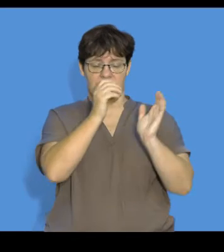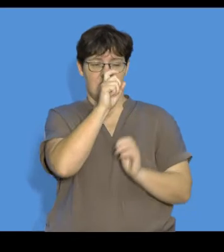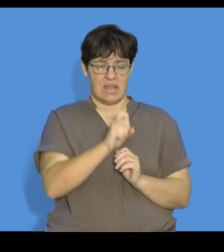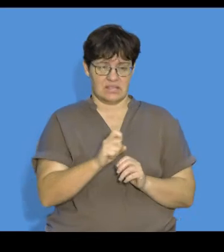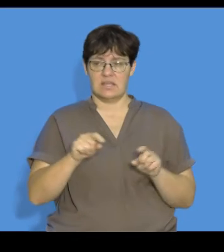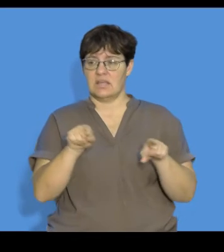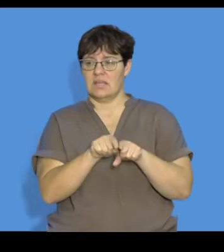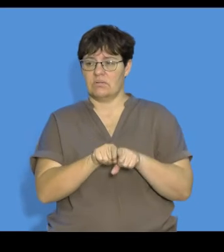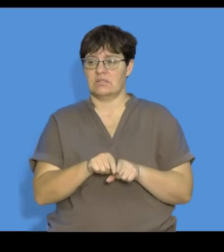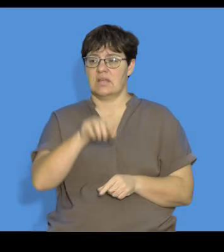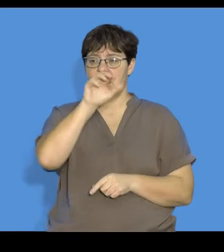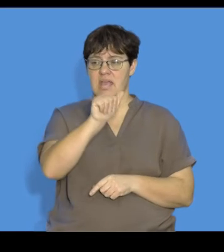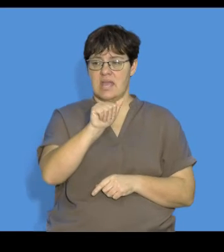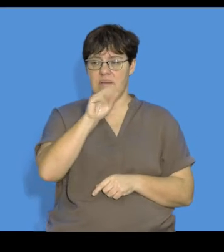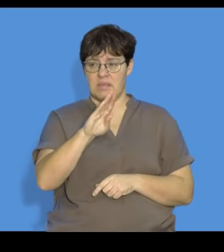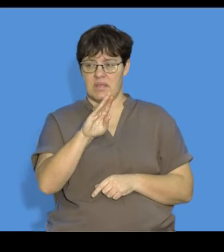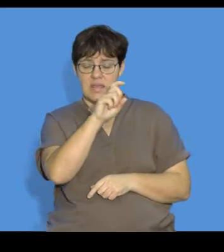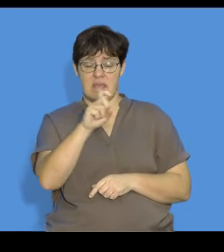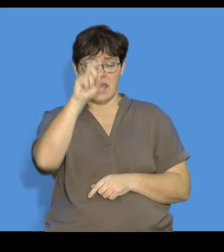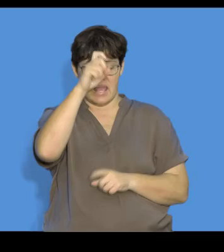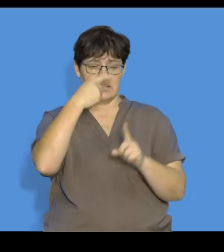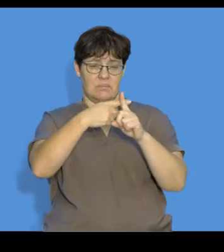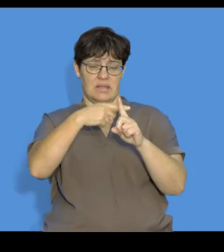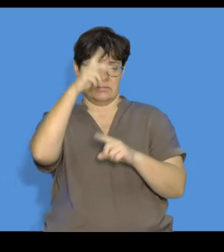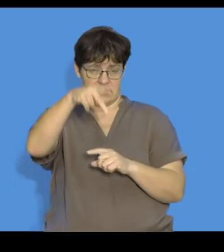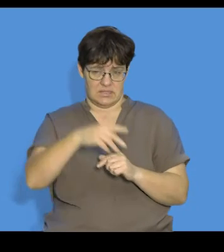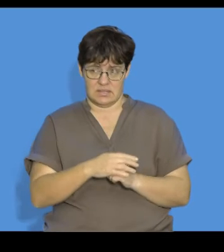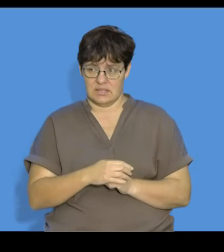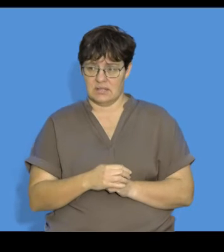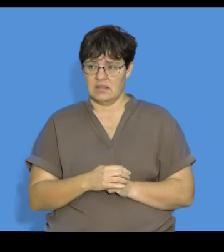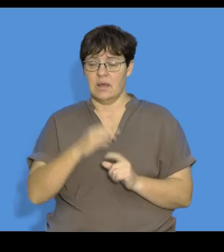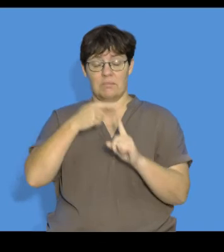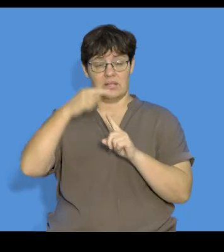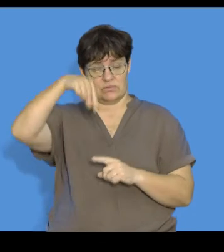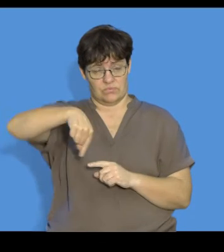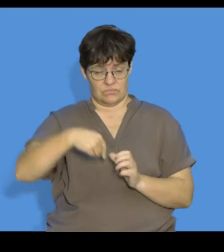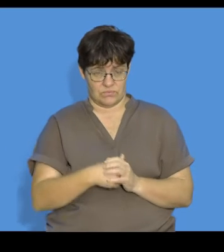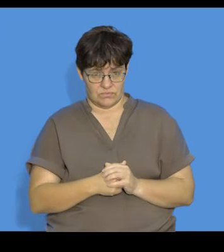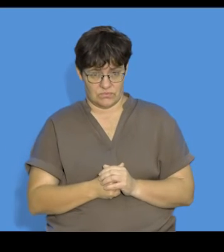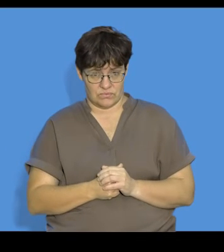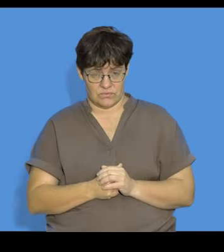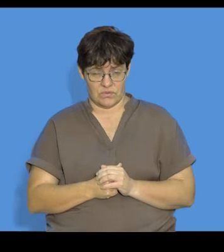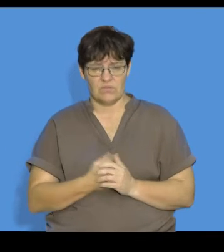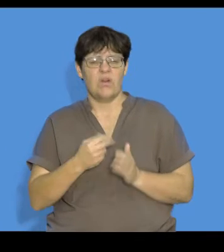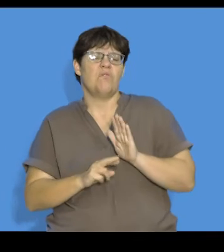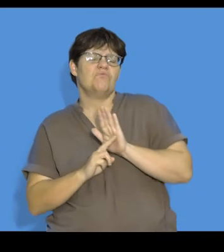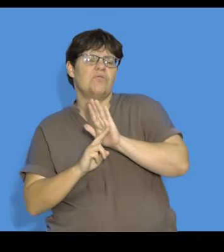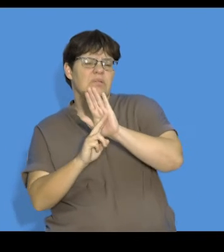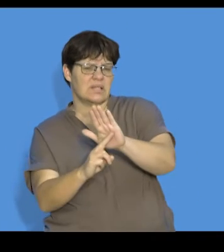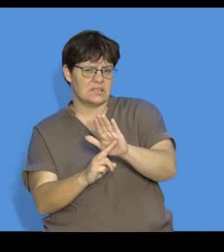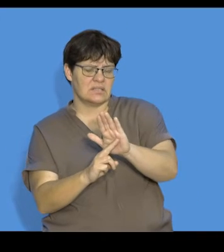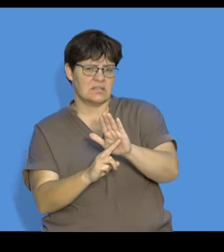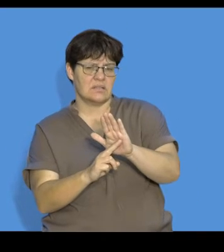equals to ab x plus p plus q, right? Just to represent